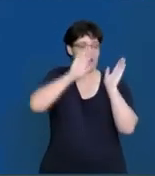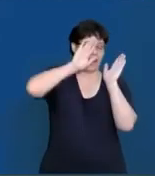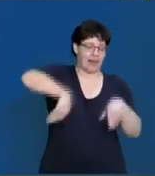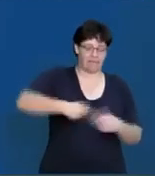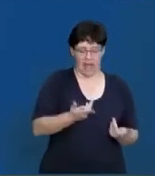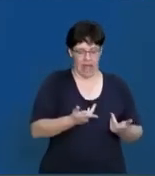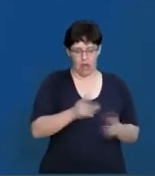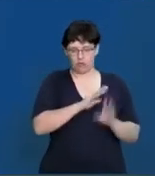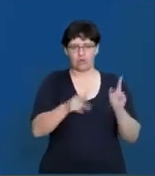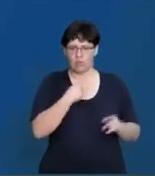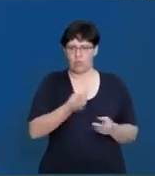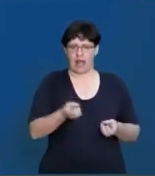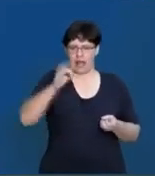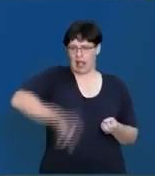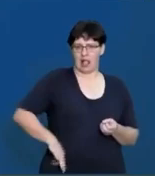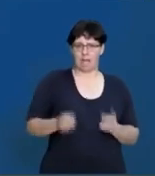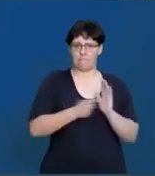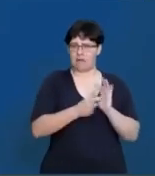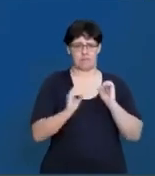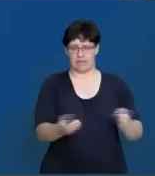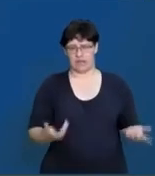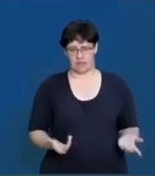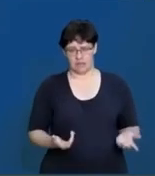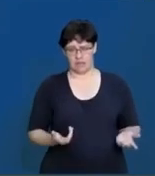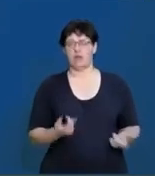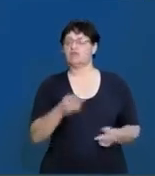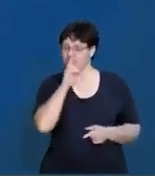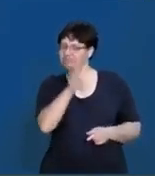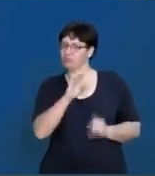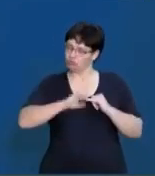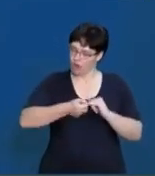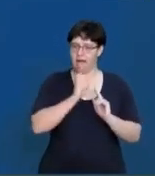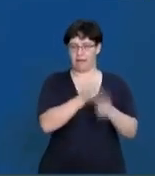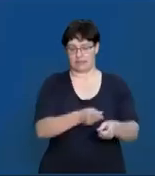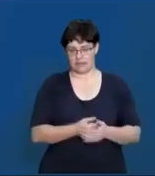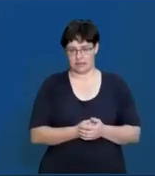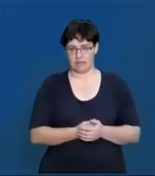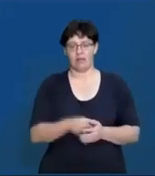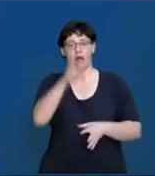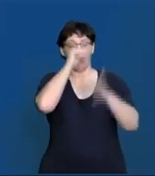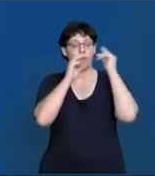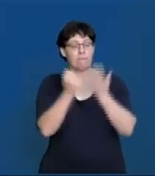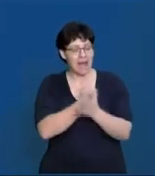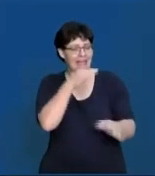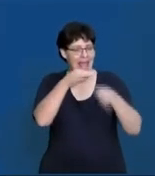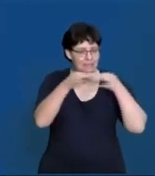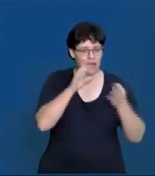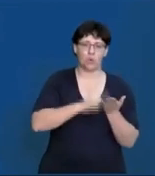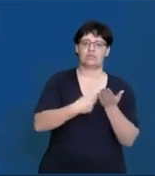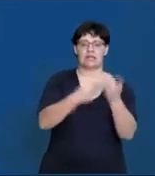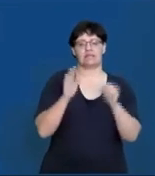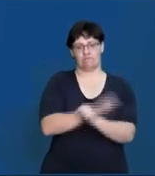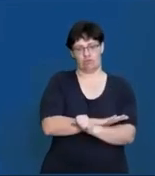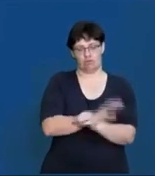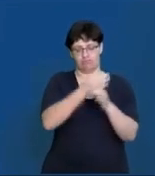what. Leaving a blank space doesn't earn you any marks or it doesn't earn you any points. Attempt this question, right? Learners